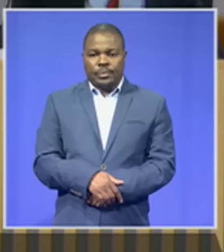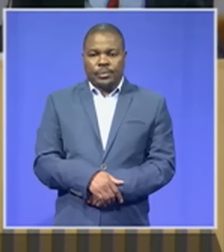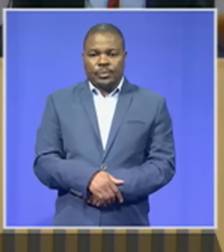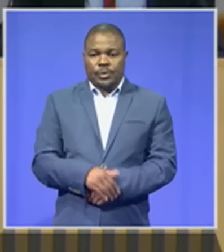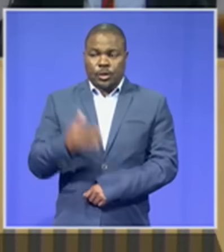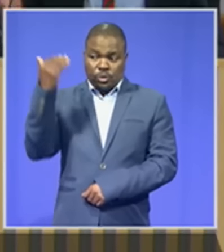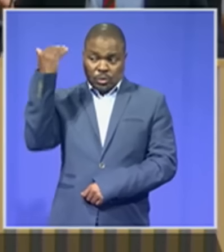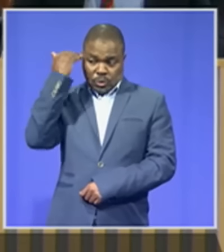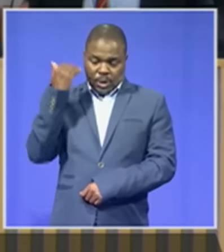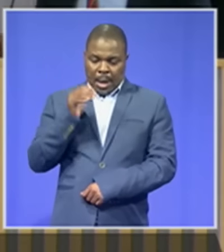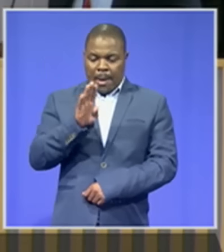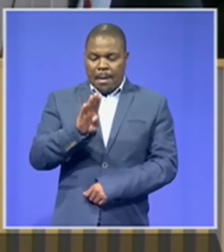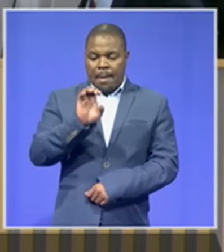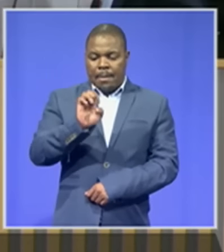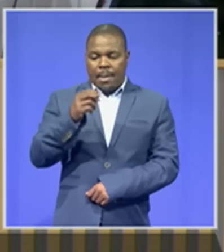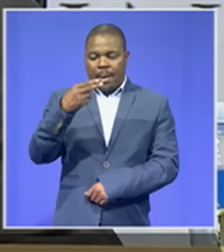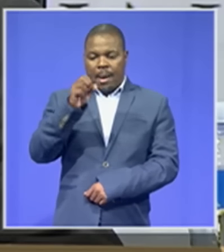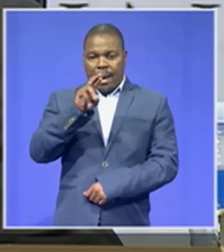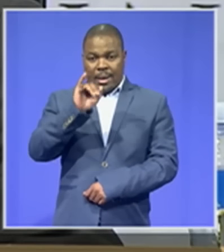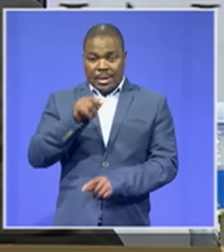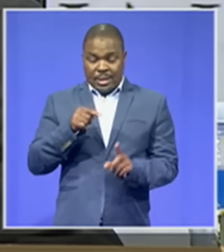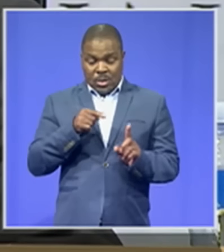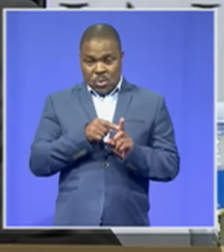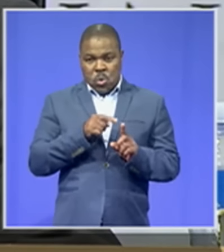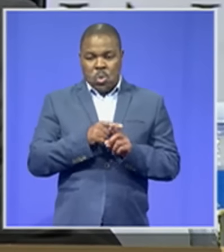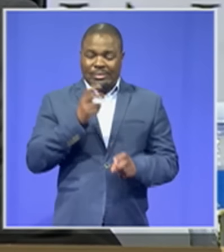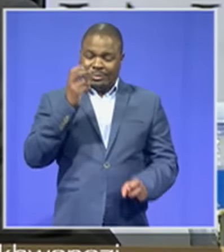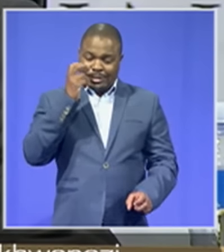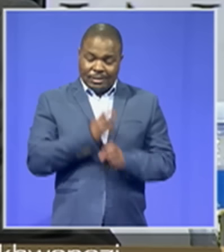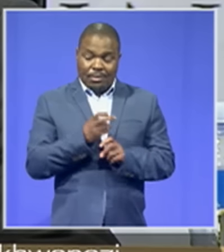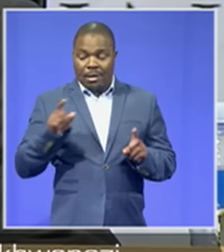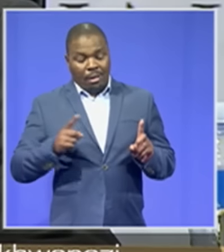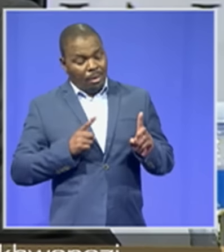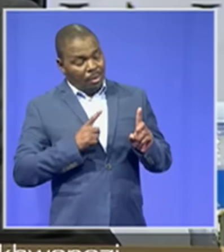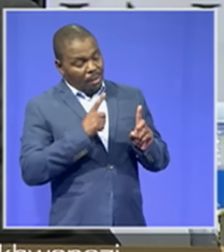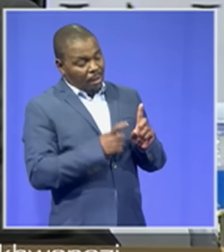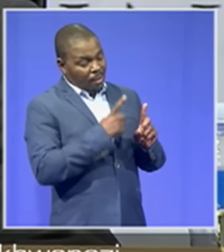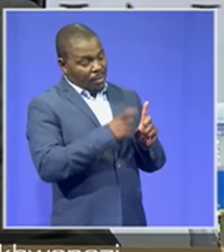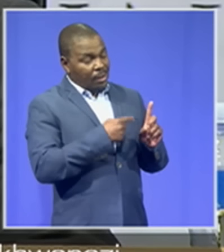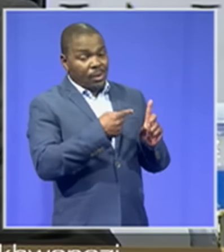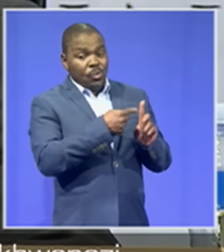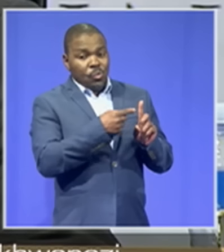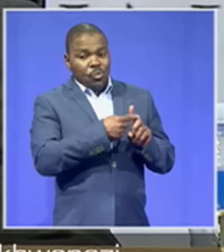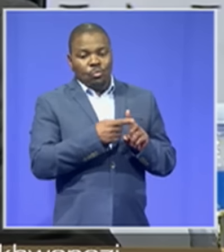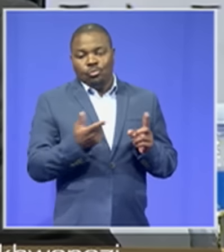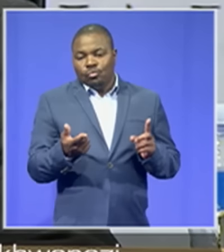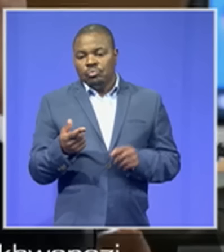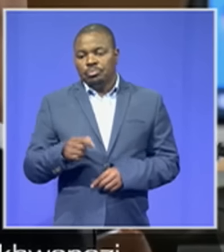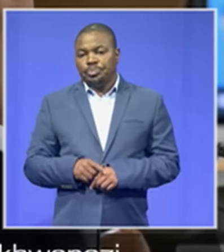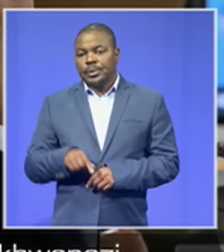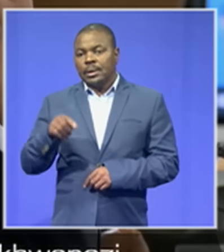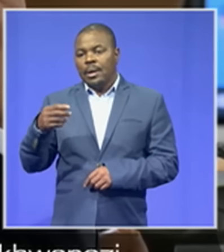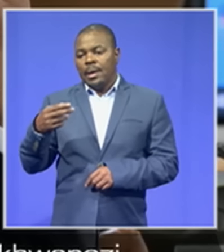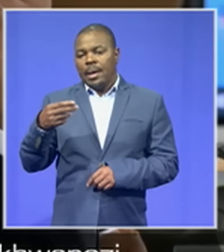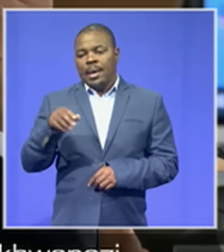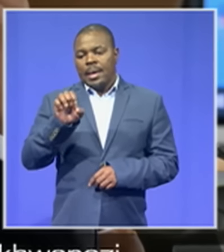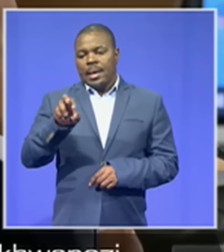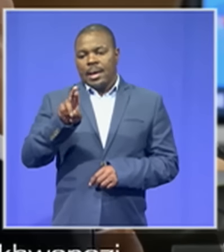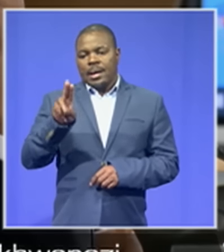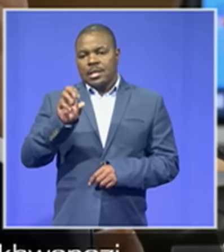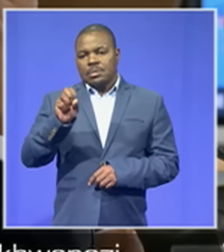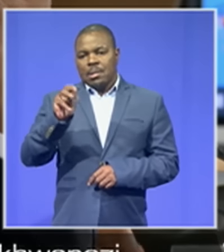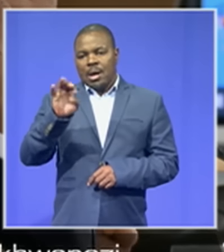Advocate Behari o ile a tlameha ho araba dipotso tse thata tsa ho sebetsana ha hae le kopo ya mokolonele Henny